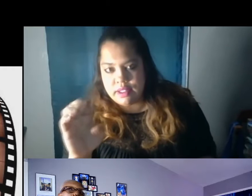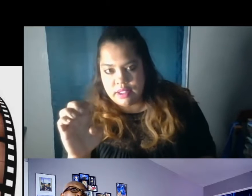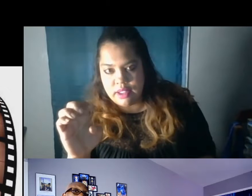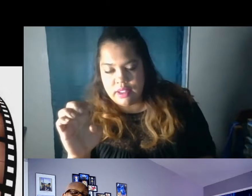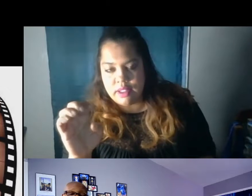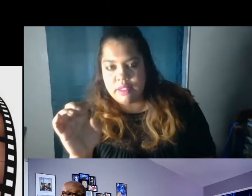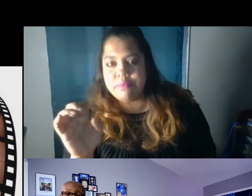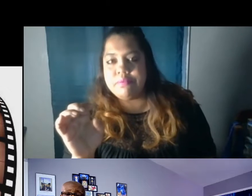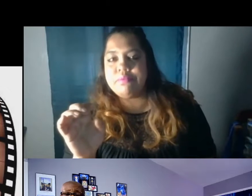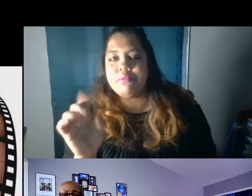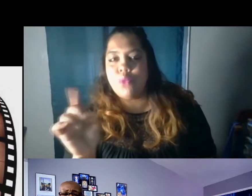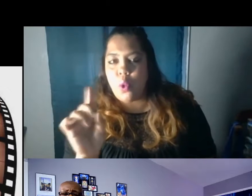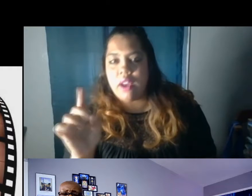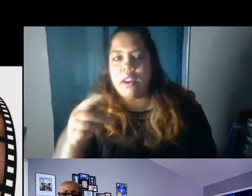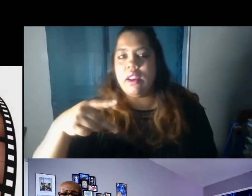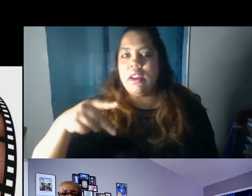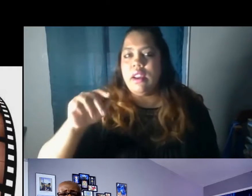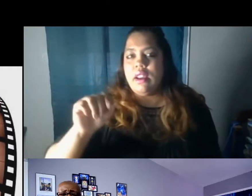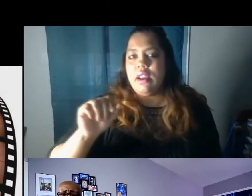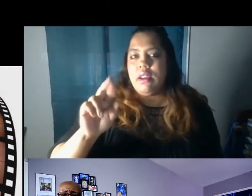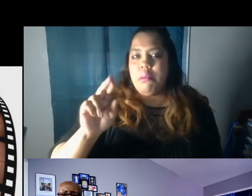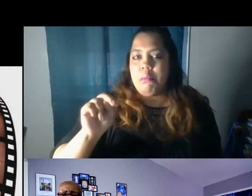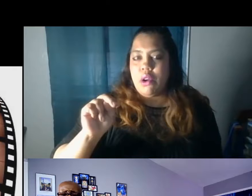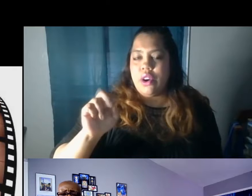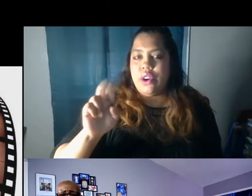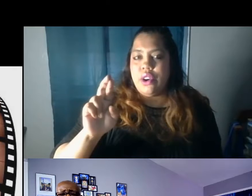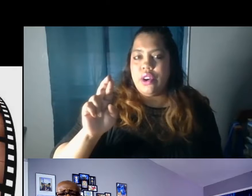partnersinpeace@hotmail.com or give her a buzz